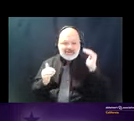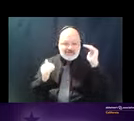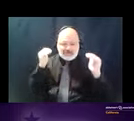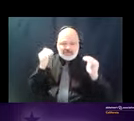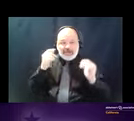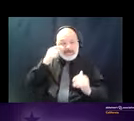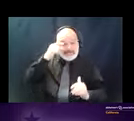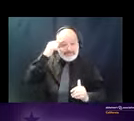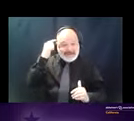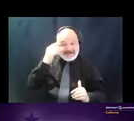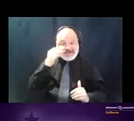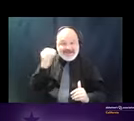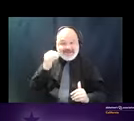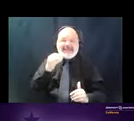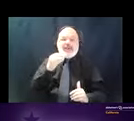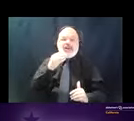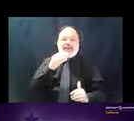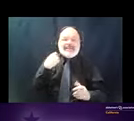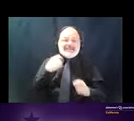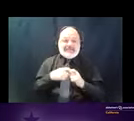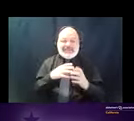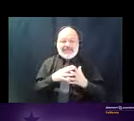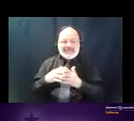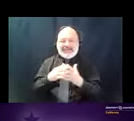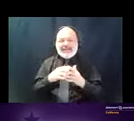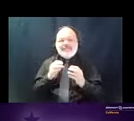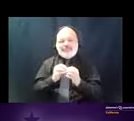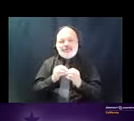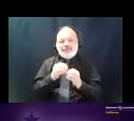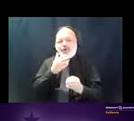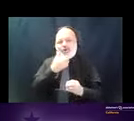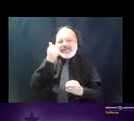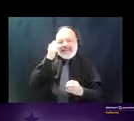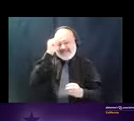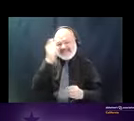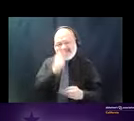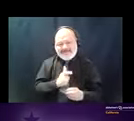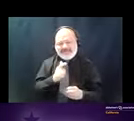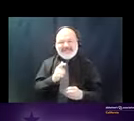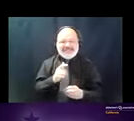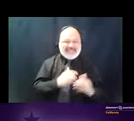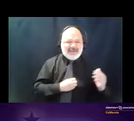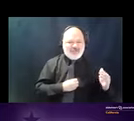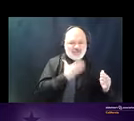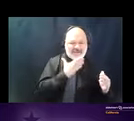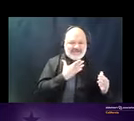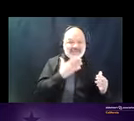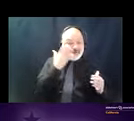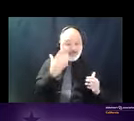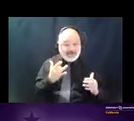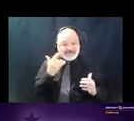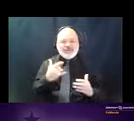Black and Hispanic Americans are more likely to have Alzheimer's and other dementias than whites. And this is likely due to the part of health and